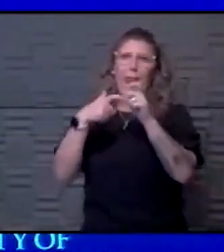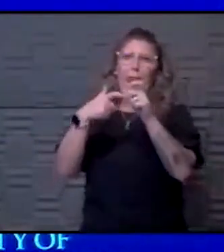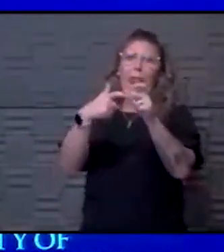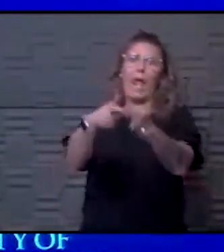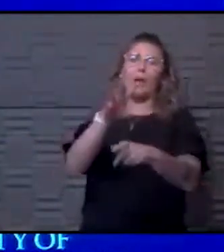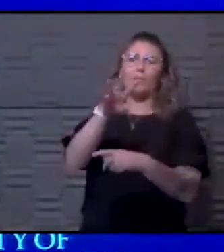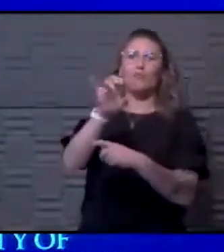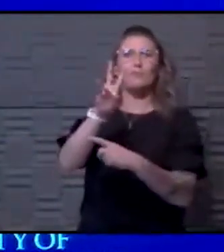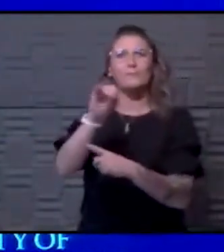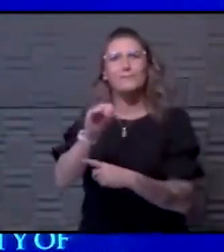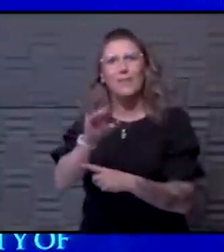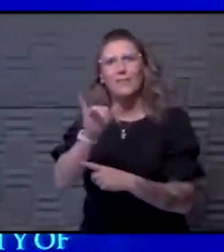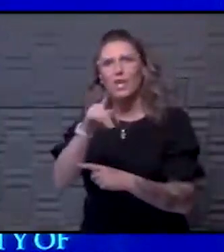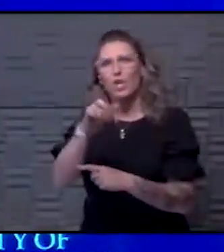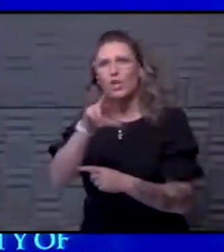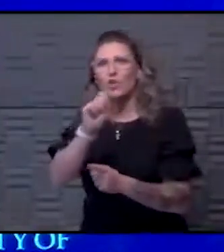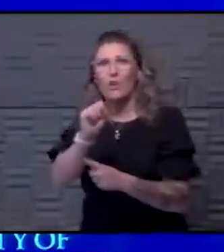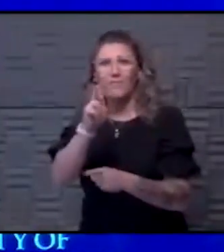scrimmage. That's tough.